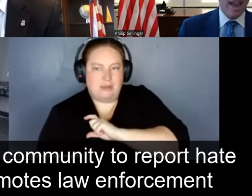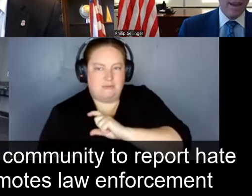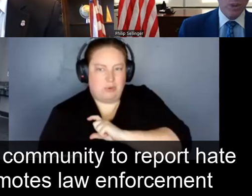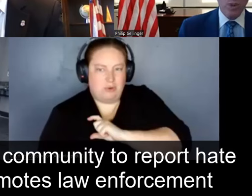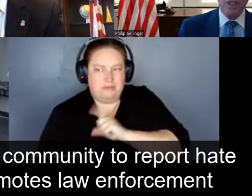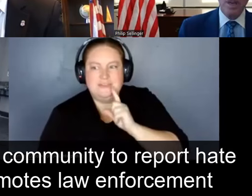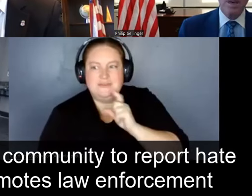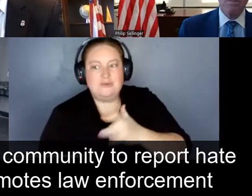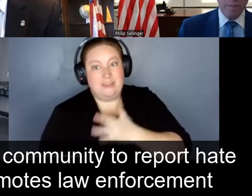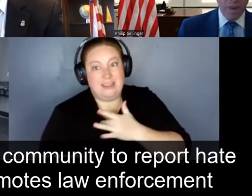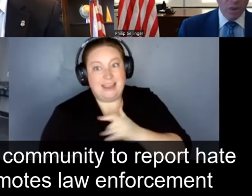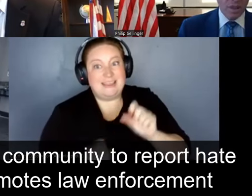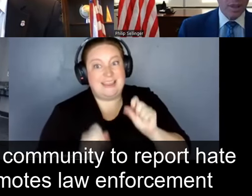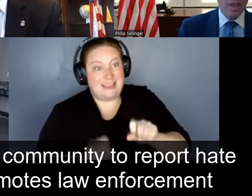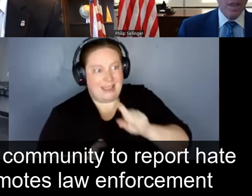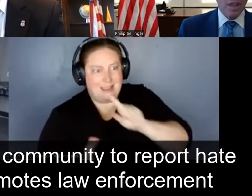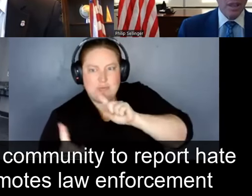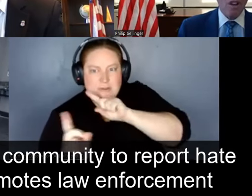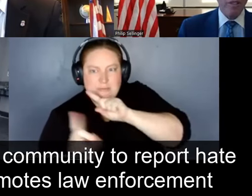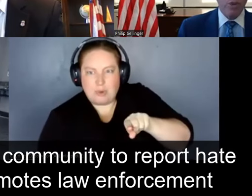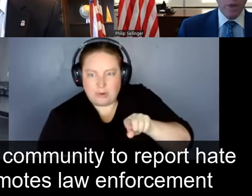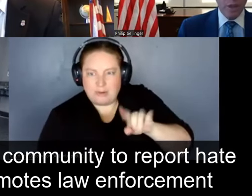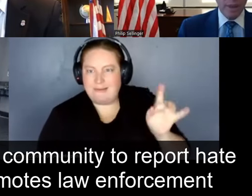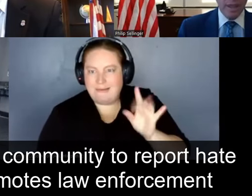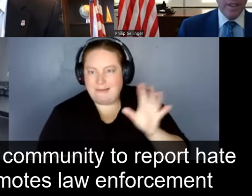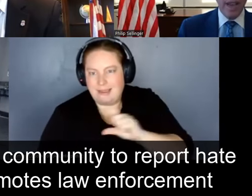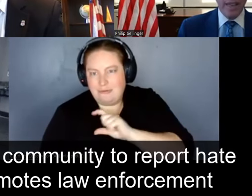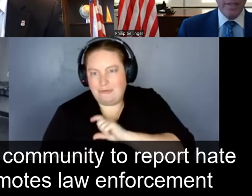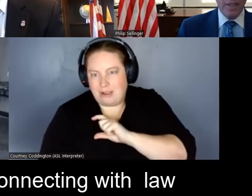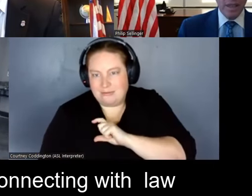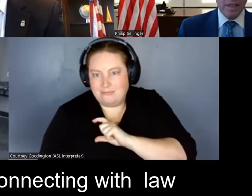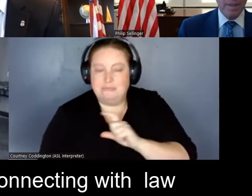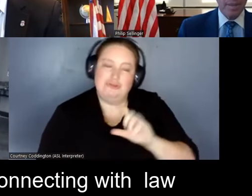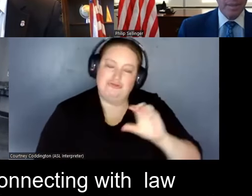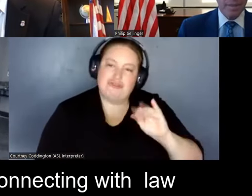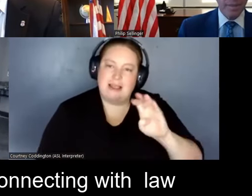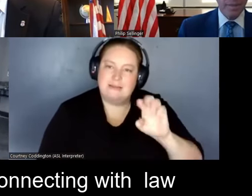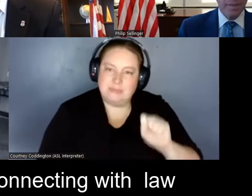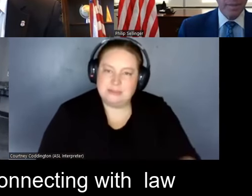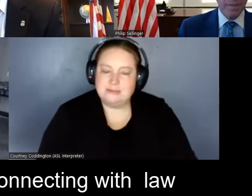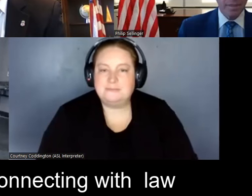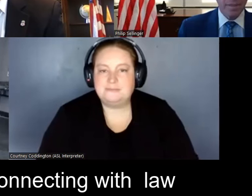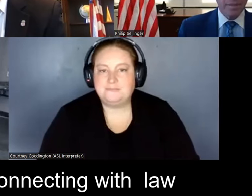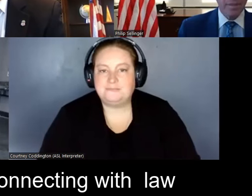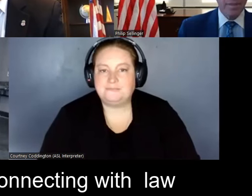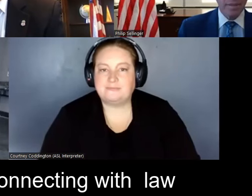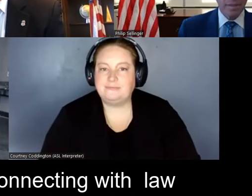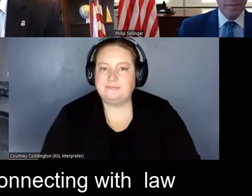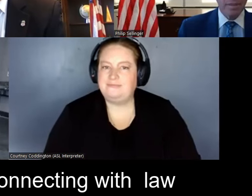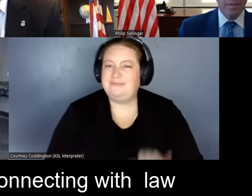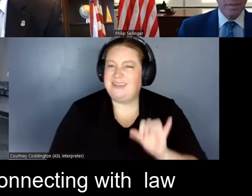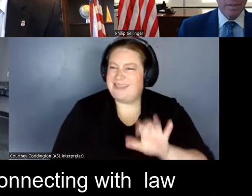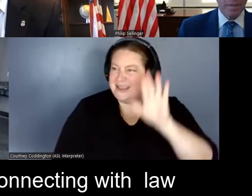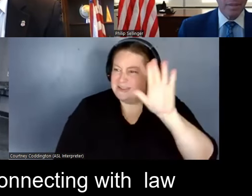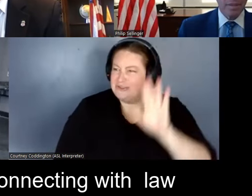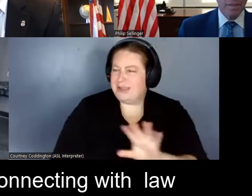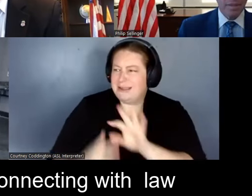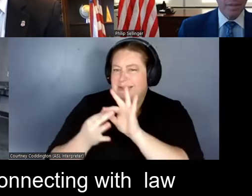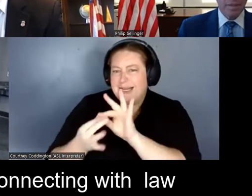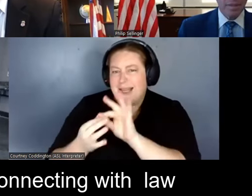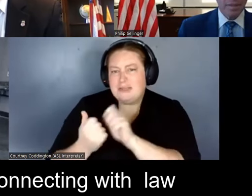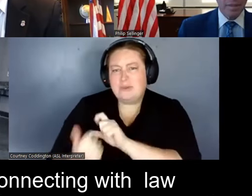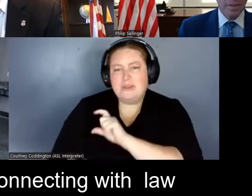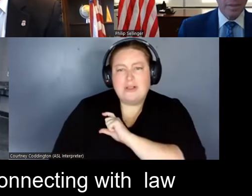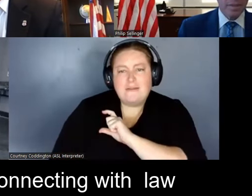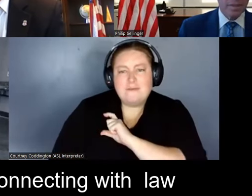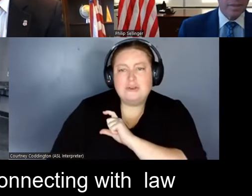hate crimes, which promotes law enforcement effectiveness. That's great. The connecting with law enforcement and increased